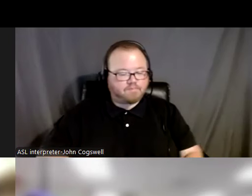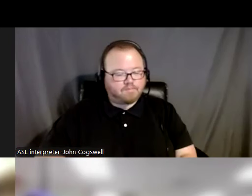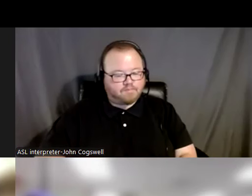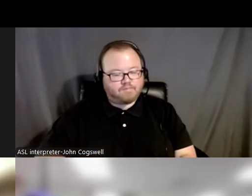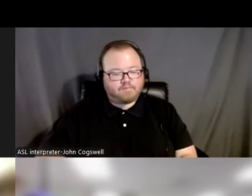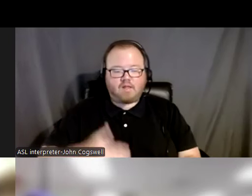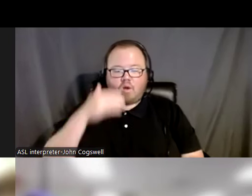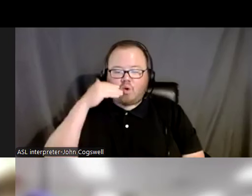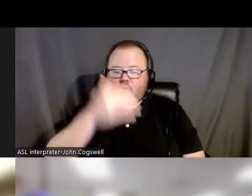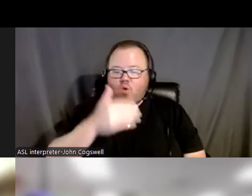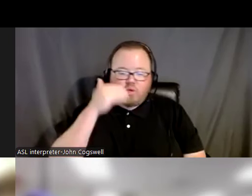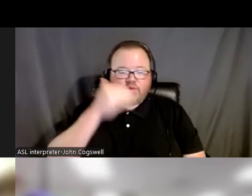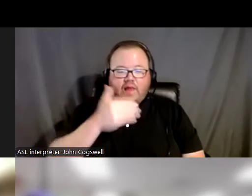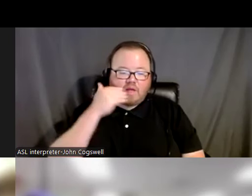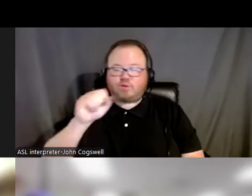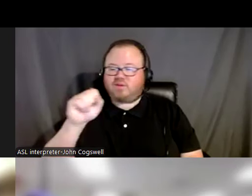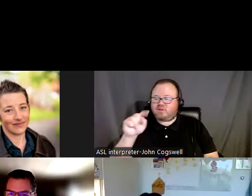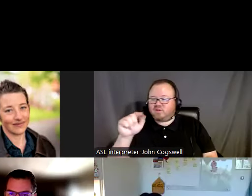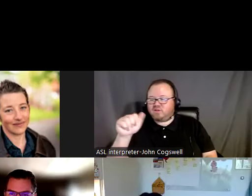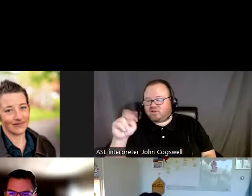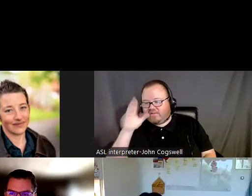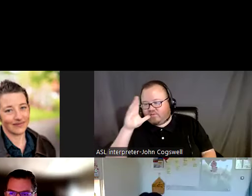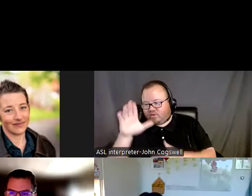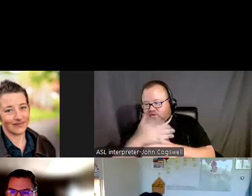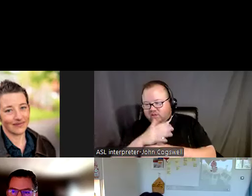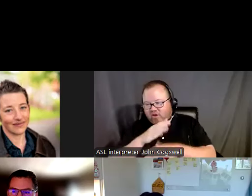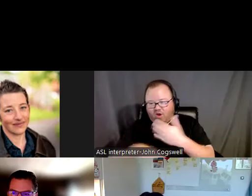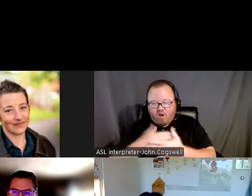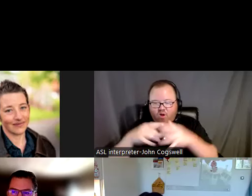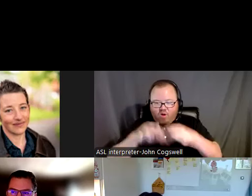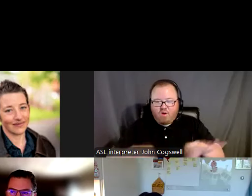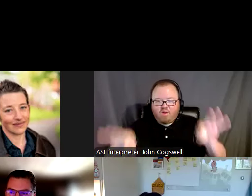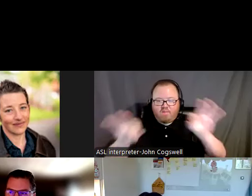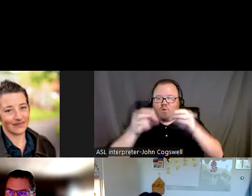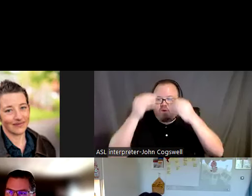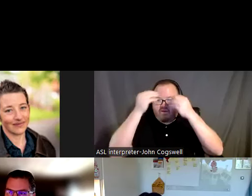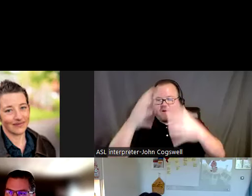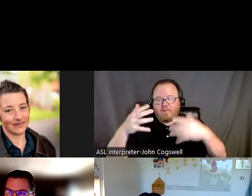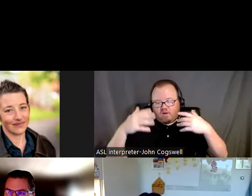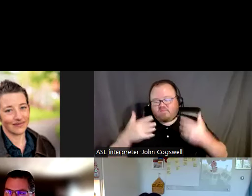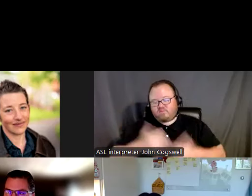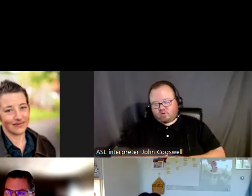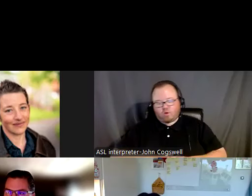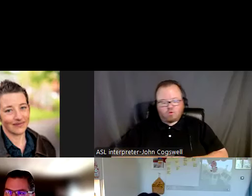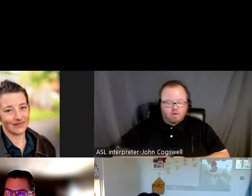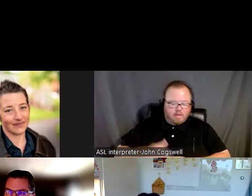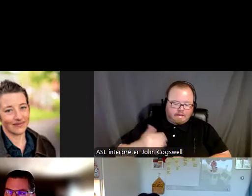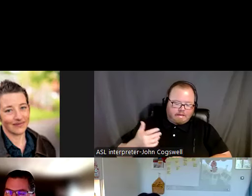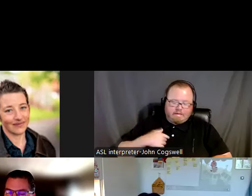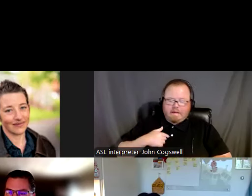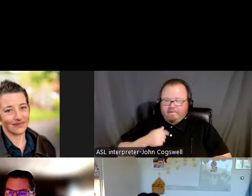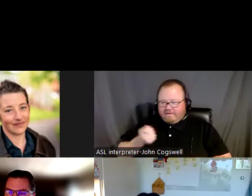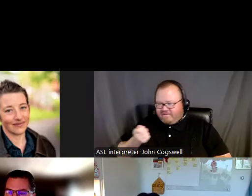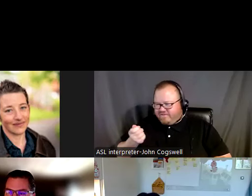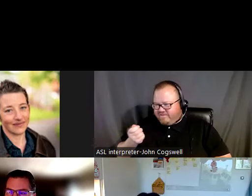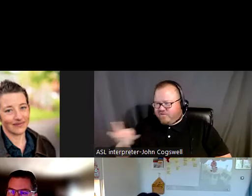Thank you so much, Stan, for sharing all of this really important information. There are a